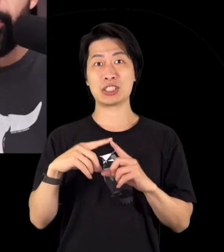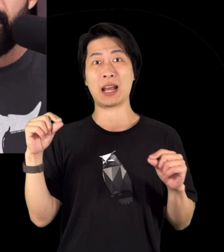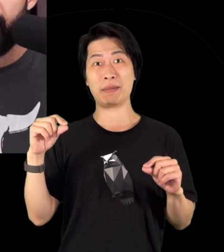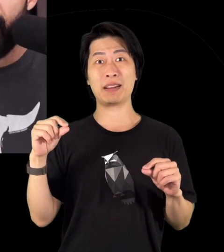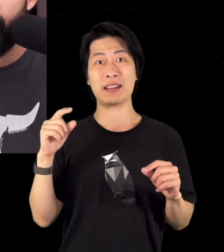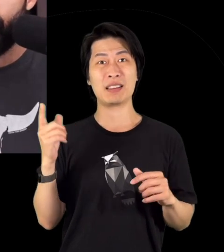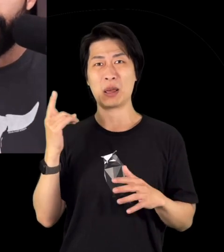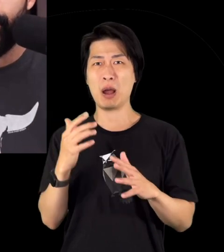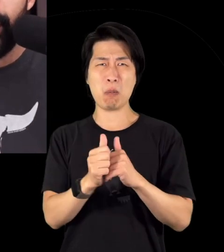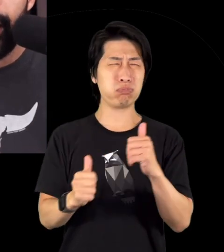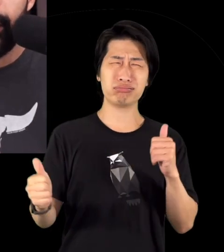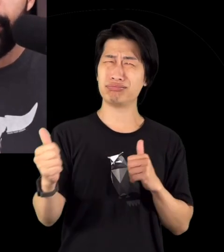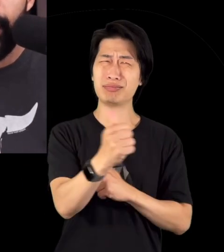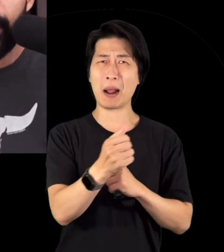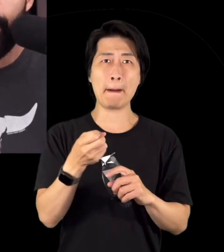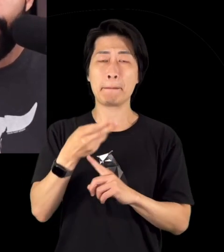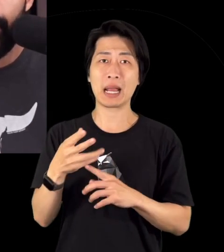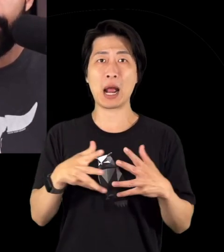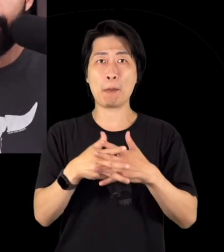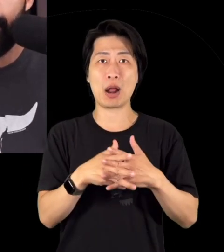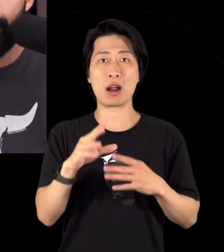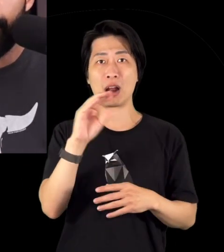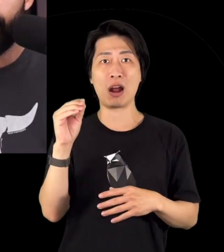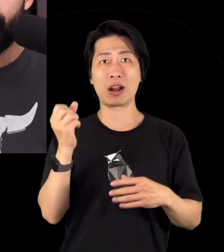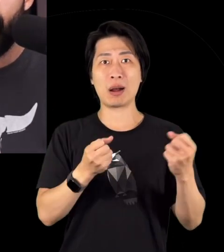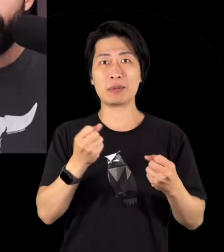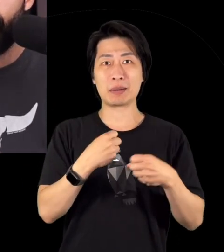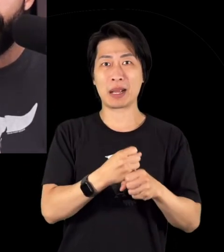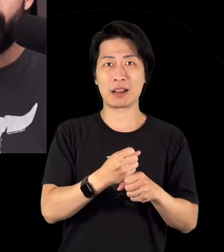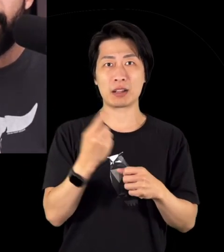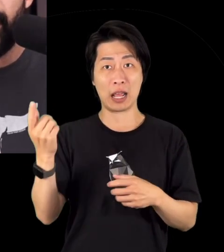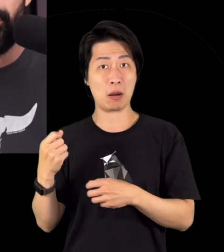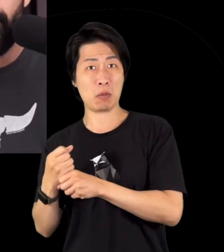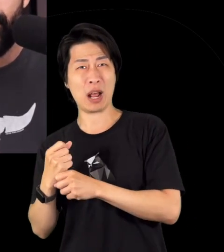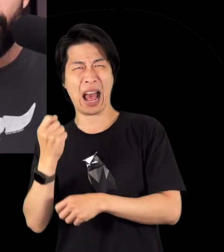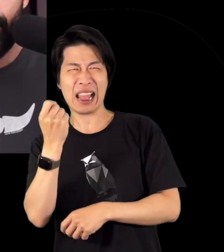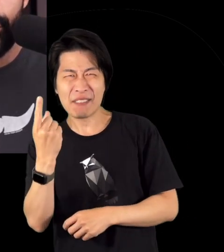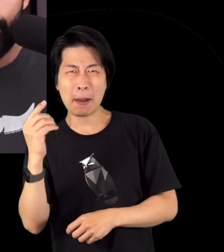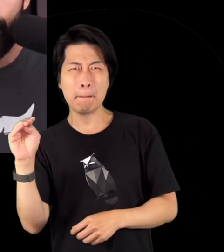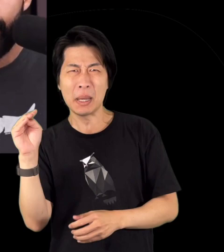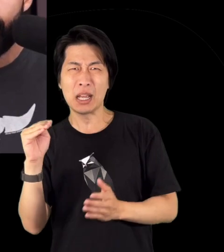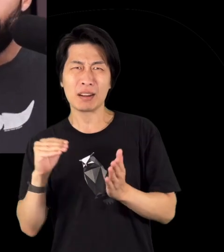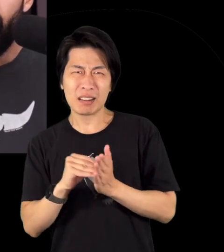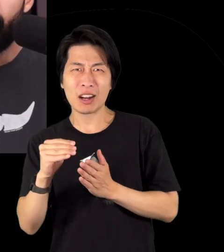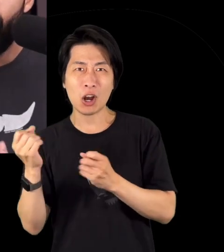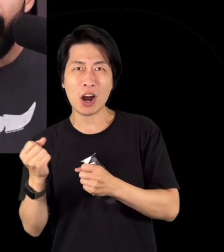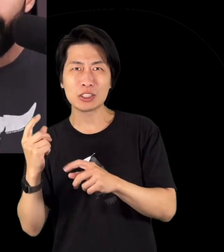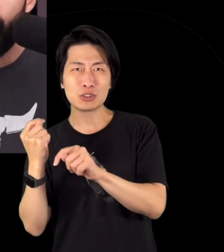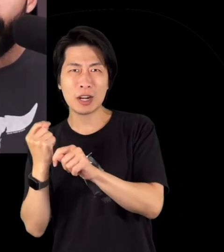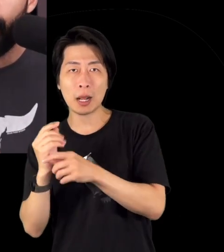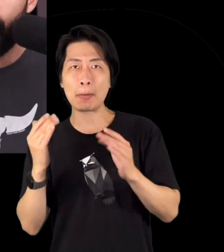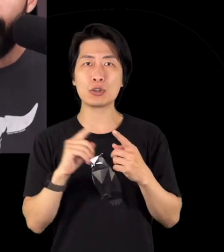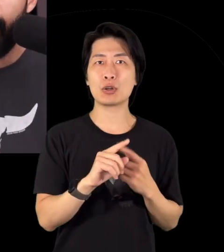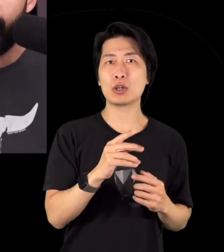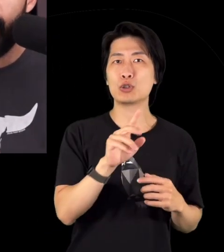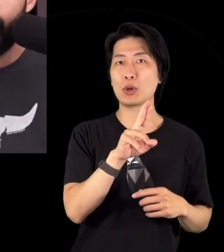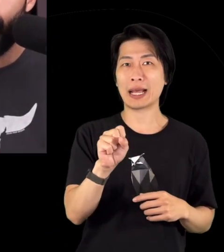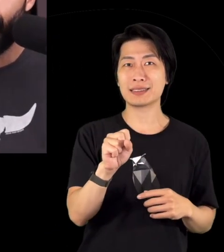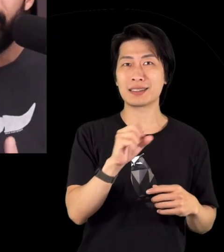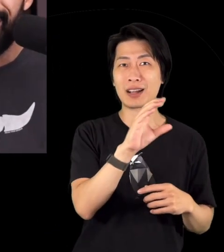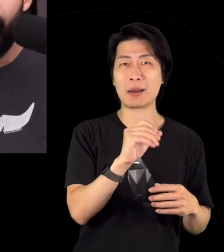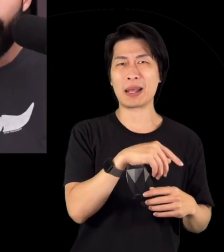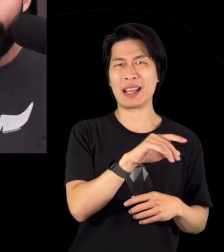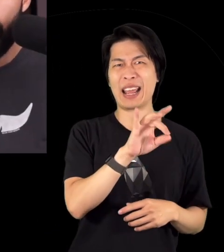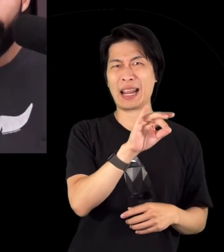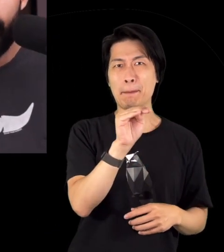the Japanese nation pulled ahead of the American auto industry for the first time, producing 11 million cars and trucks compared to 8 million from the United States,